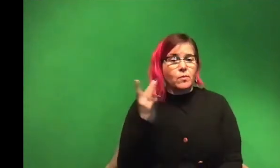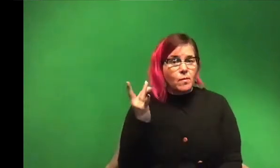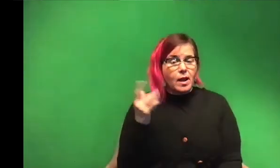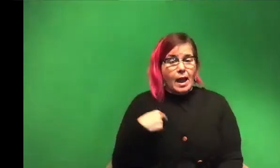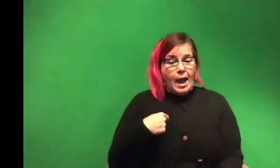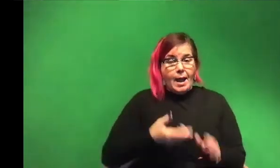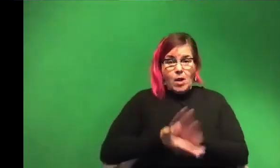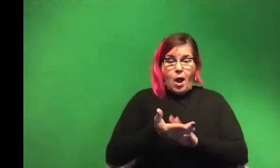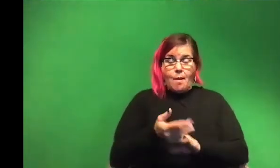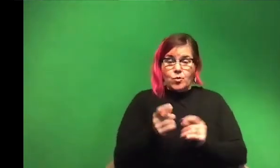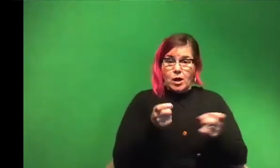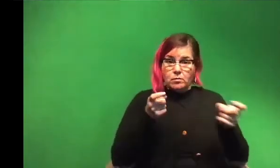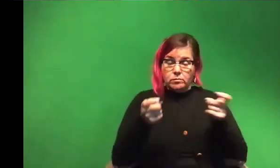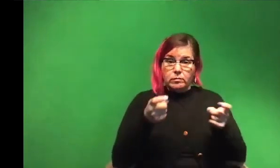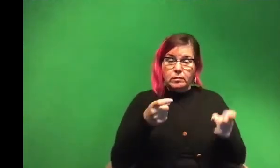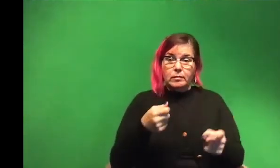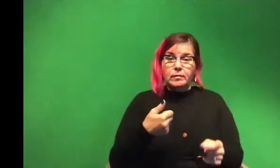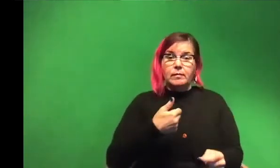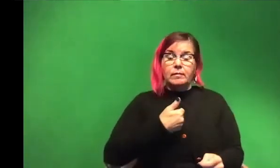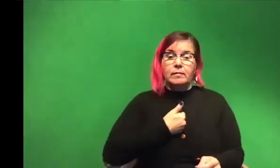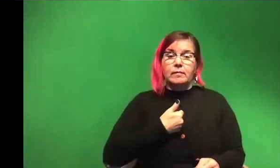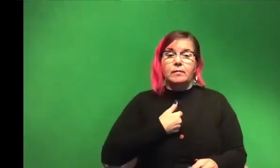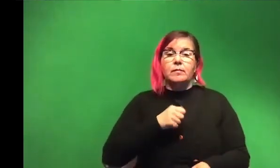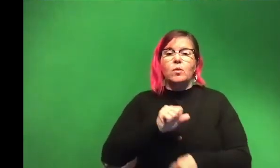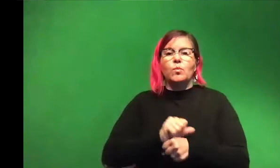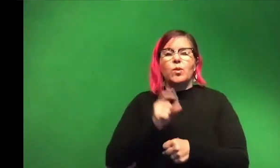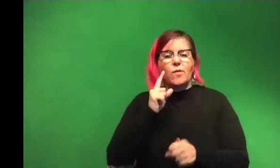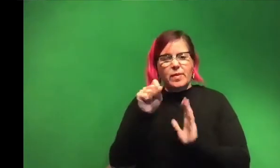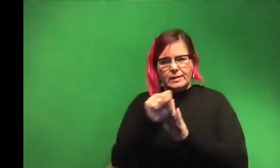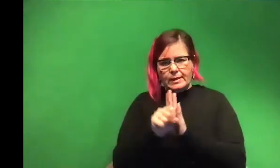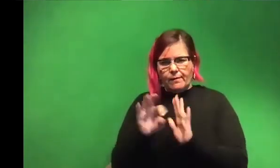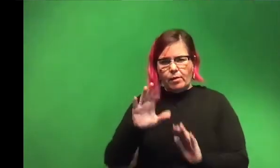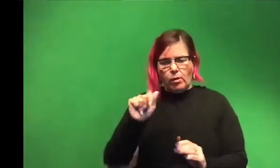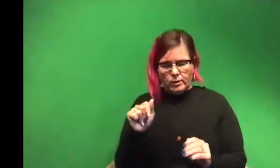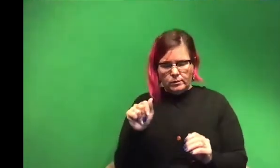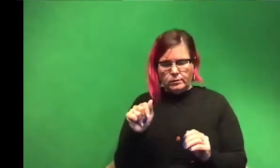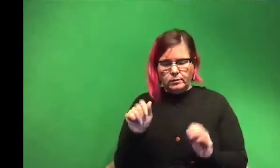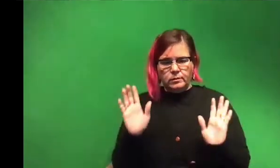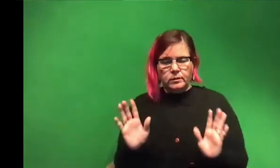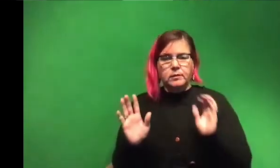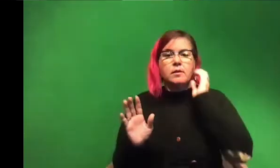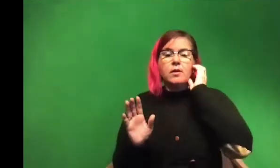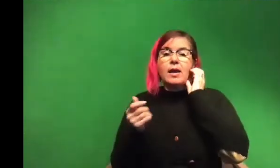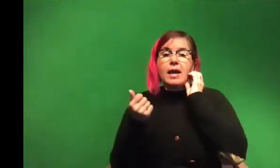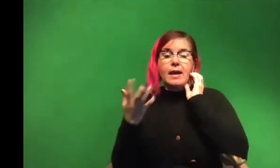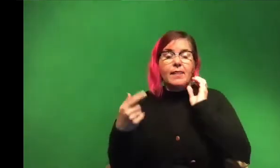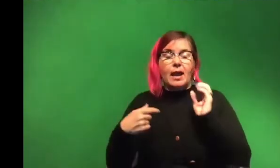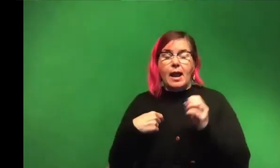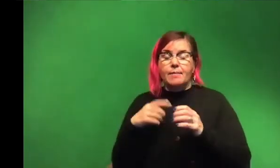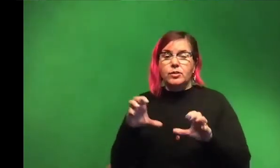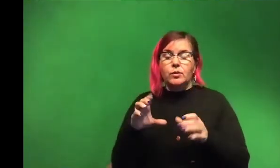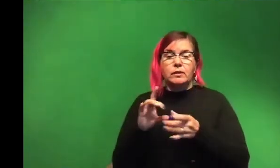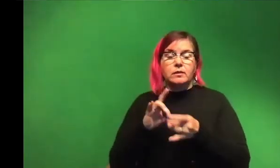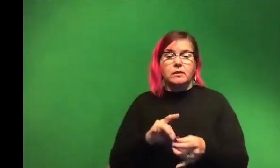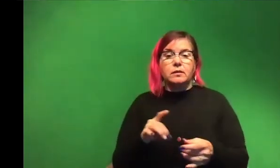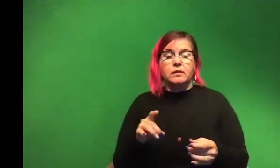operating, I work for technically the state of Florida. So anything that I'm doing is